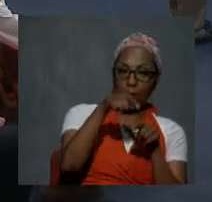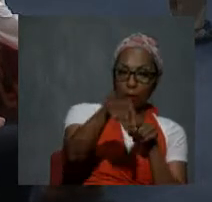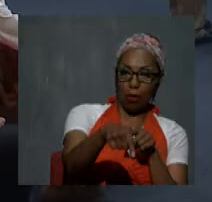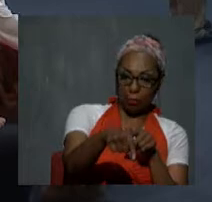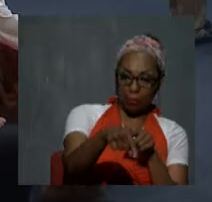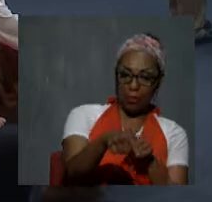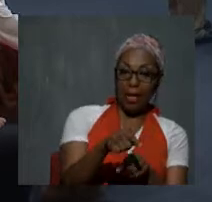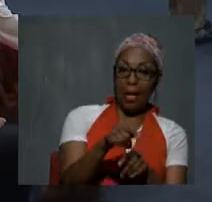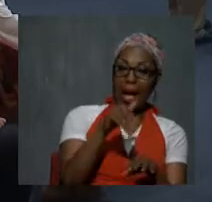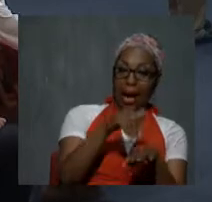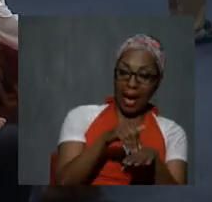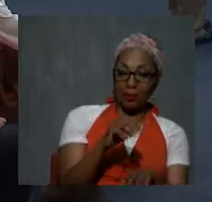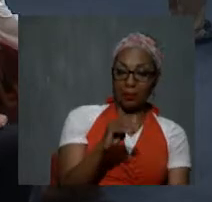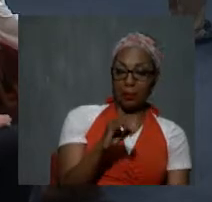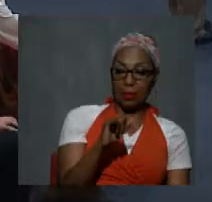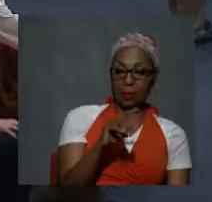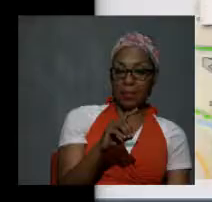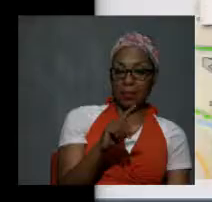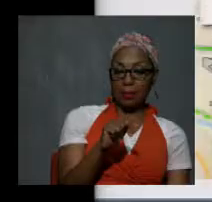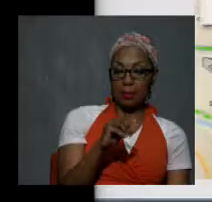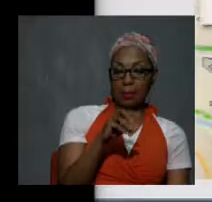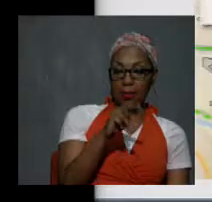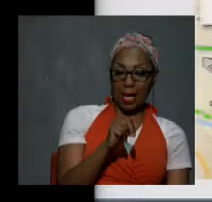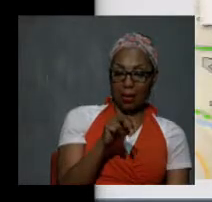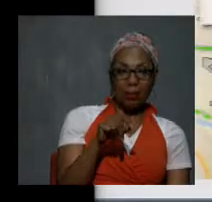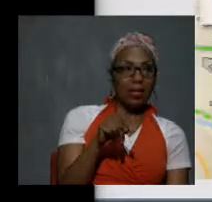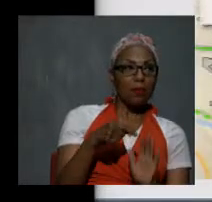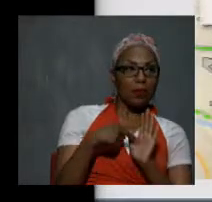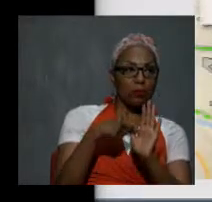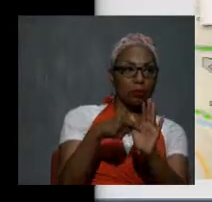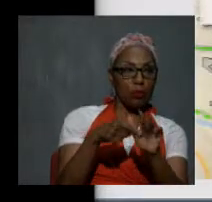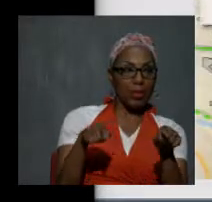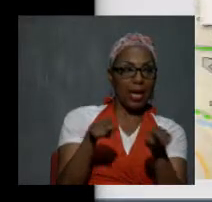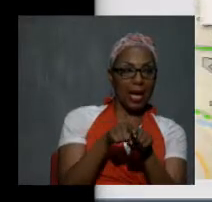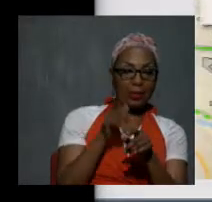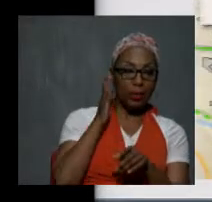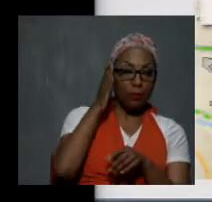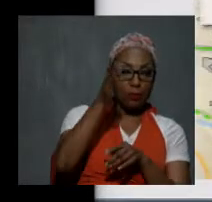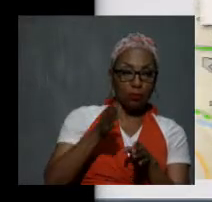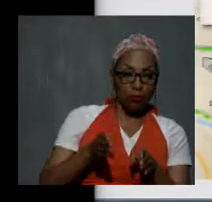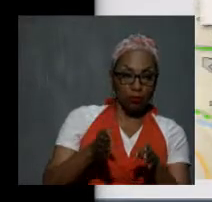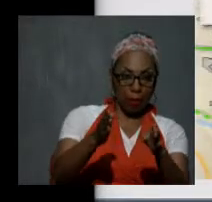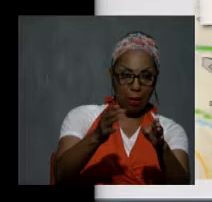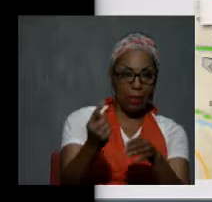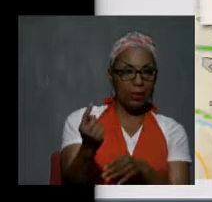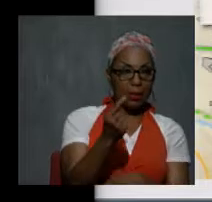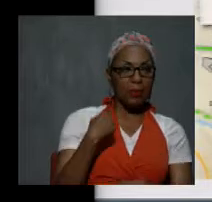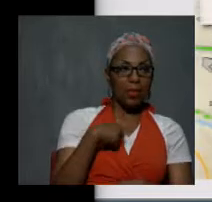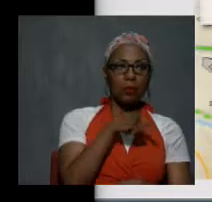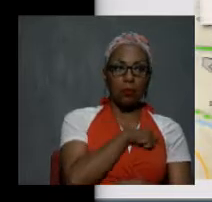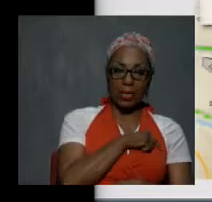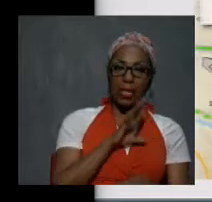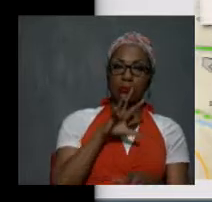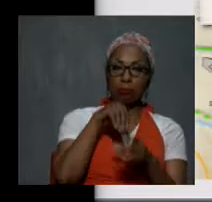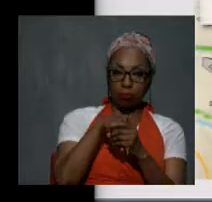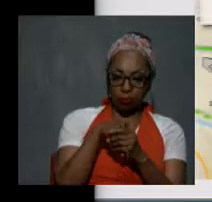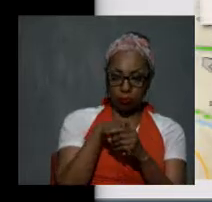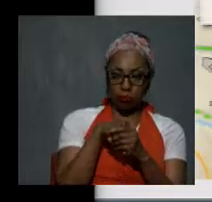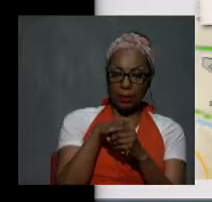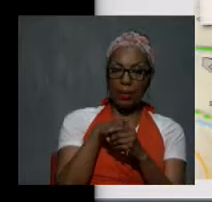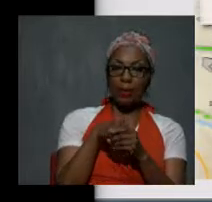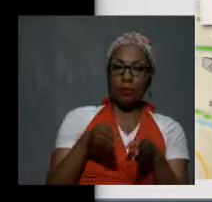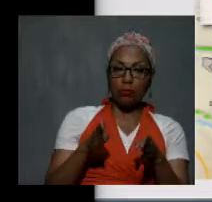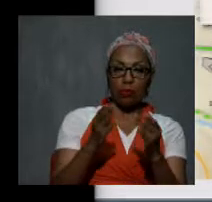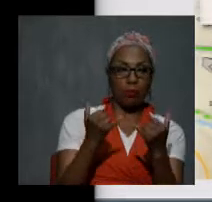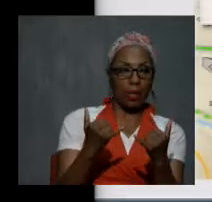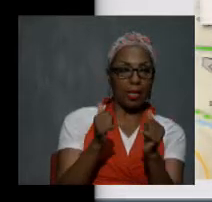at Midtown. And although they're showing it as a future trail, it's something that we're accommodating within the street right away with